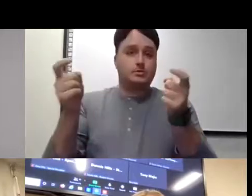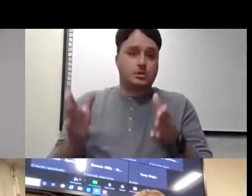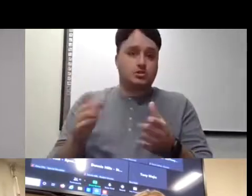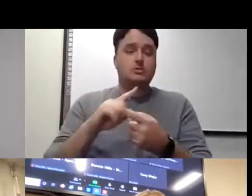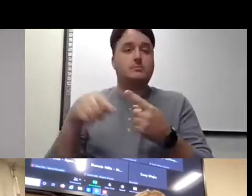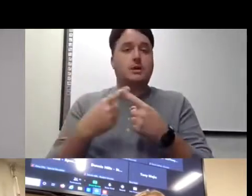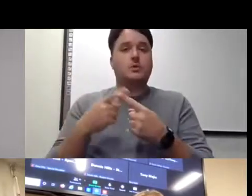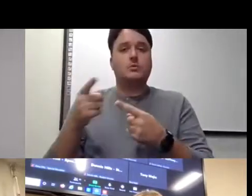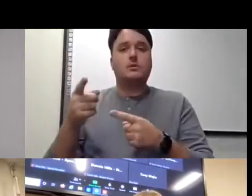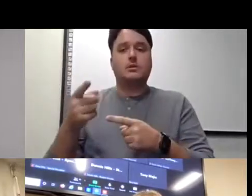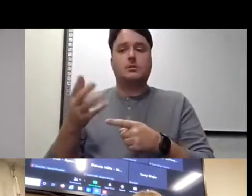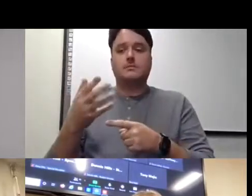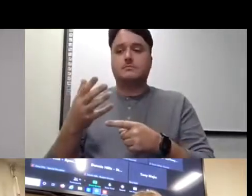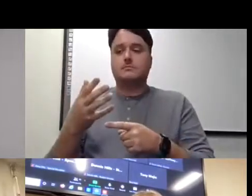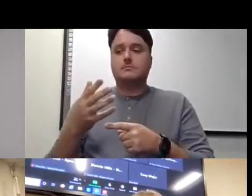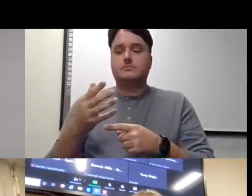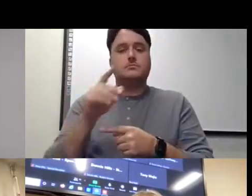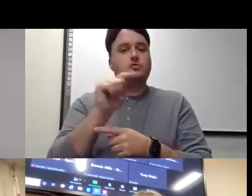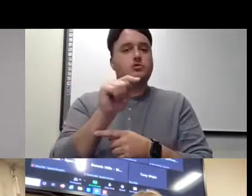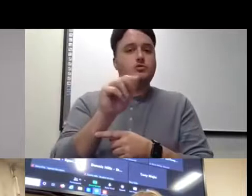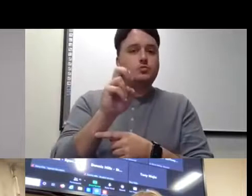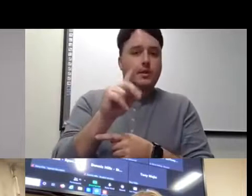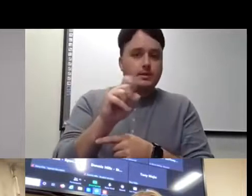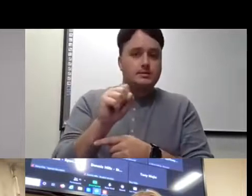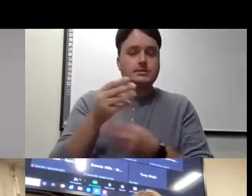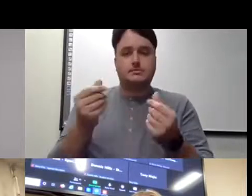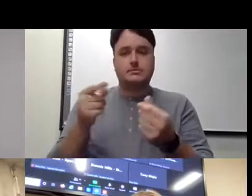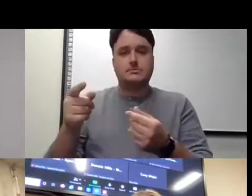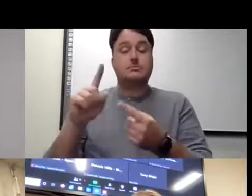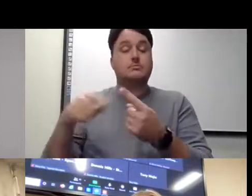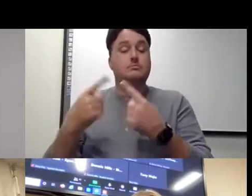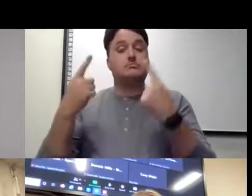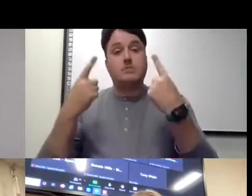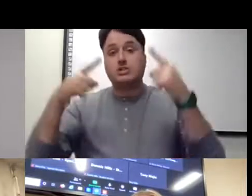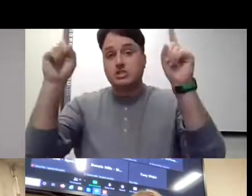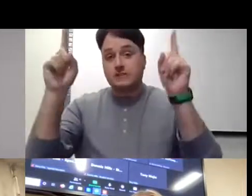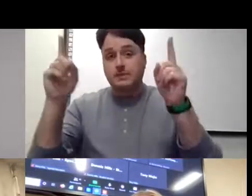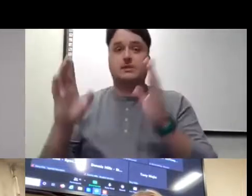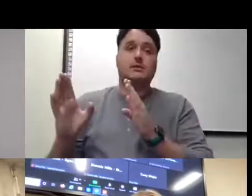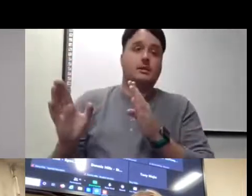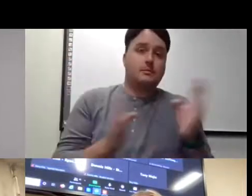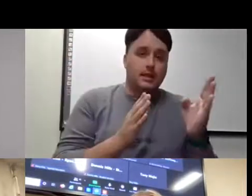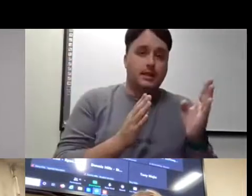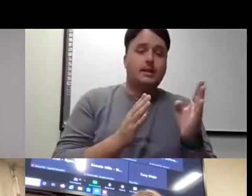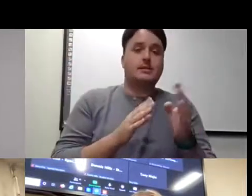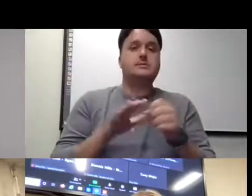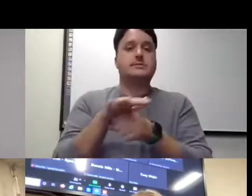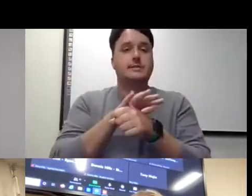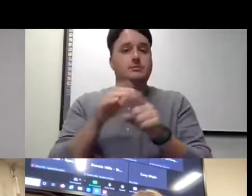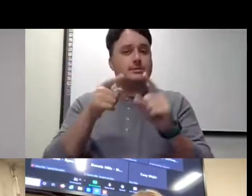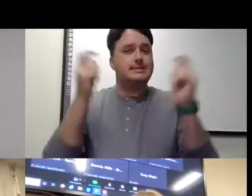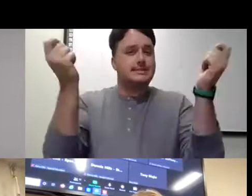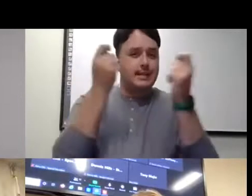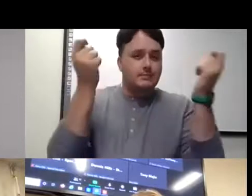regarding trends at the site, regarding achievement at the site, regarding plans, areas of celebration, areas